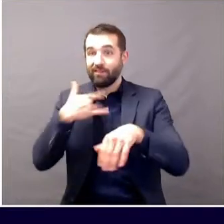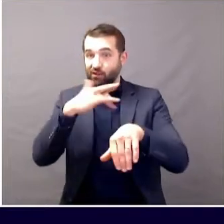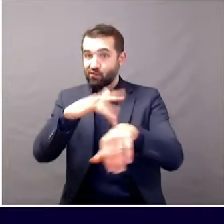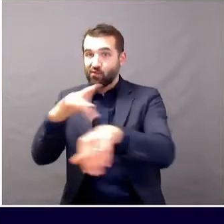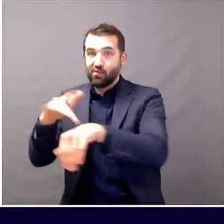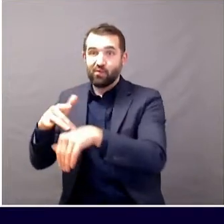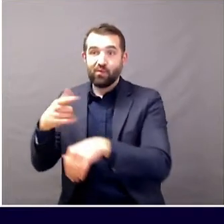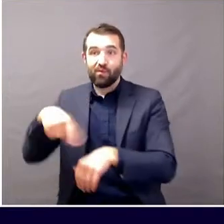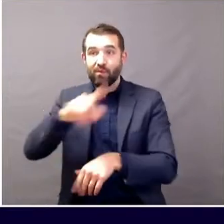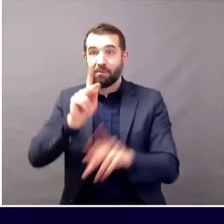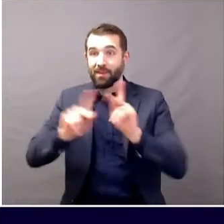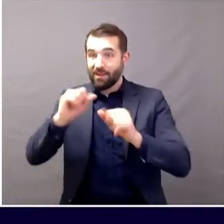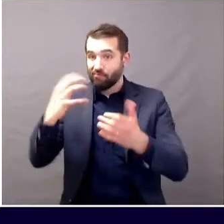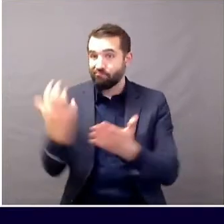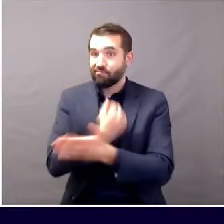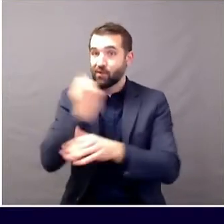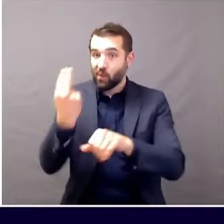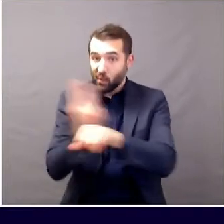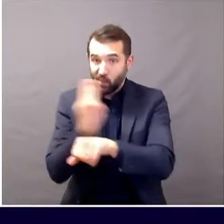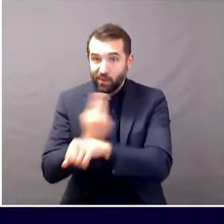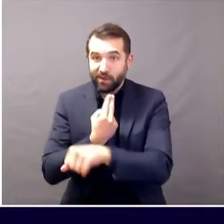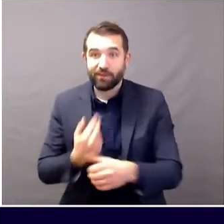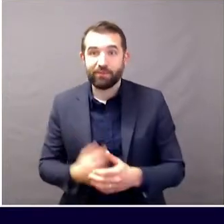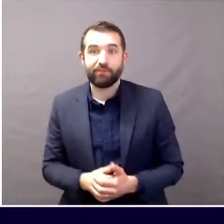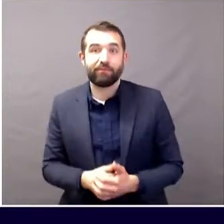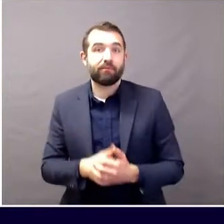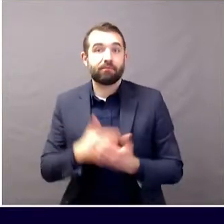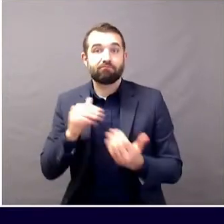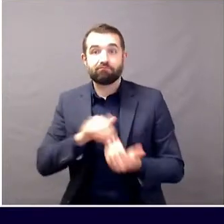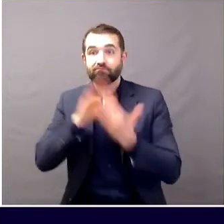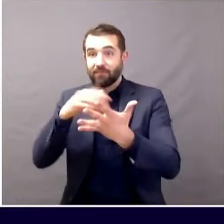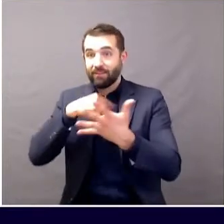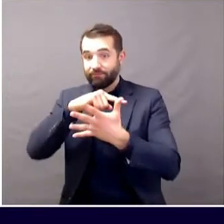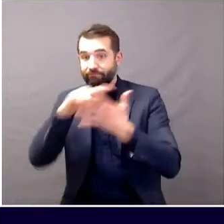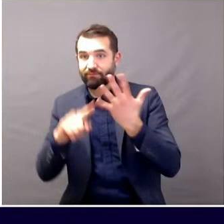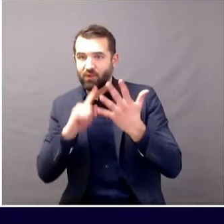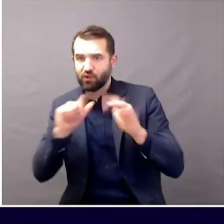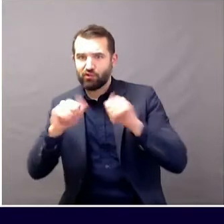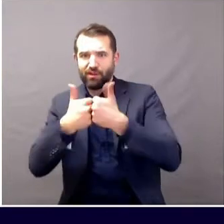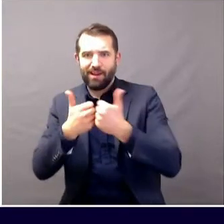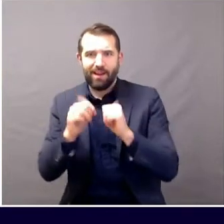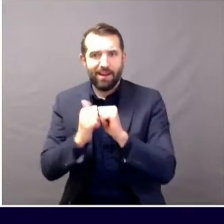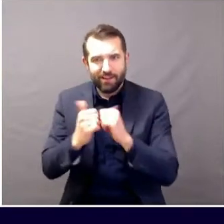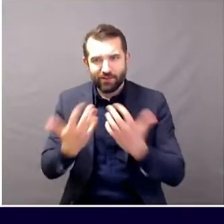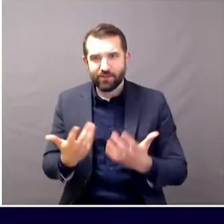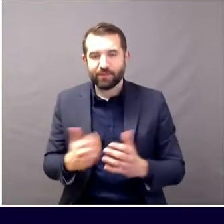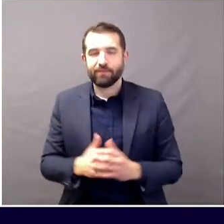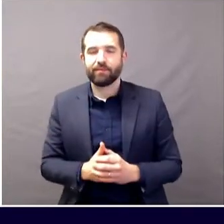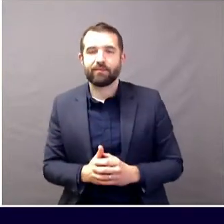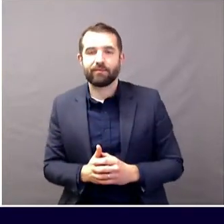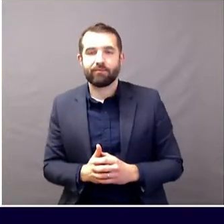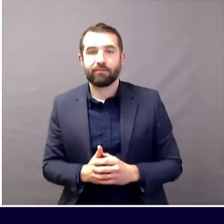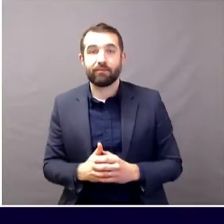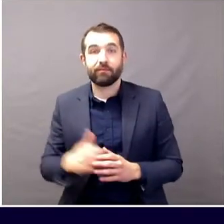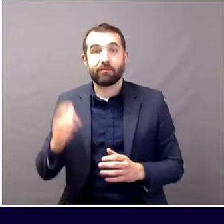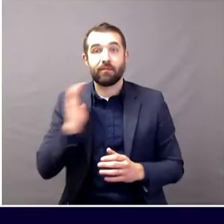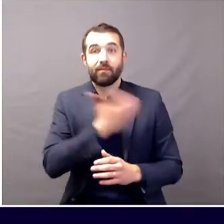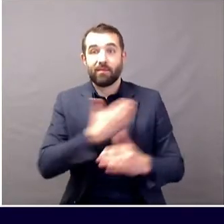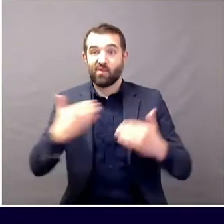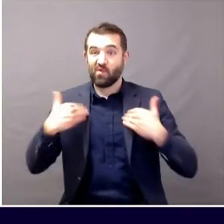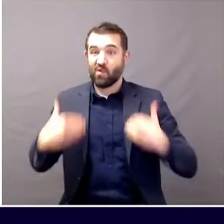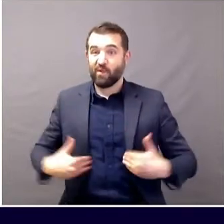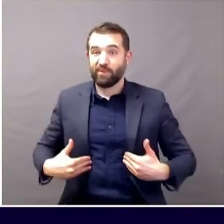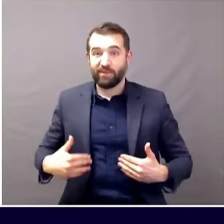prevent these challenges from becoming worse mental health or substance abuse problems. Our bodies are wired to respond to